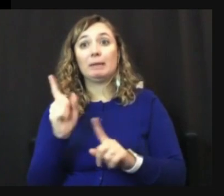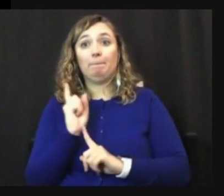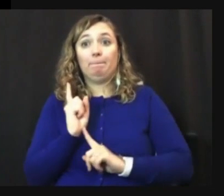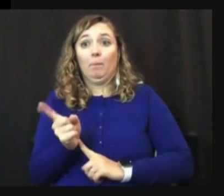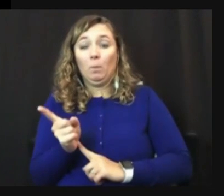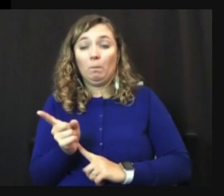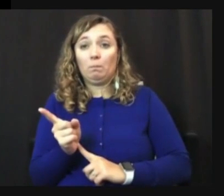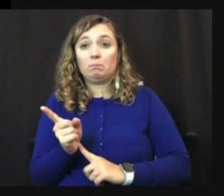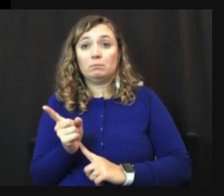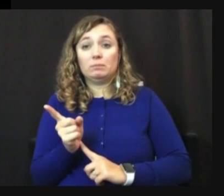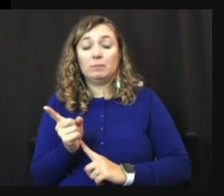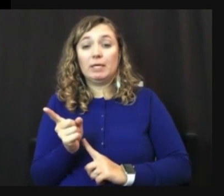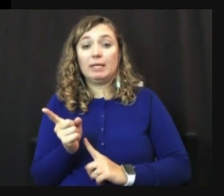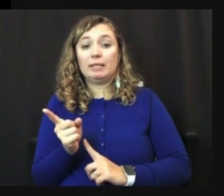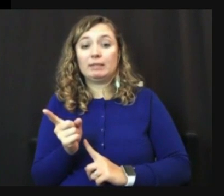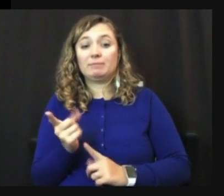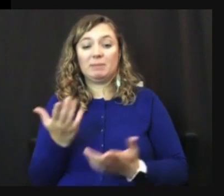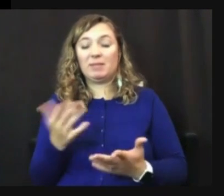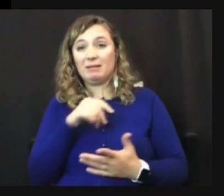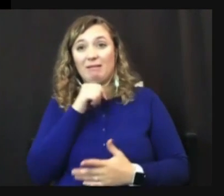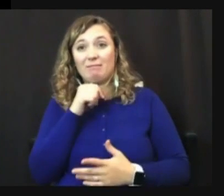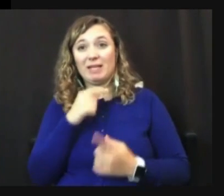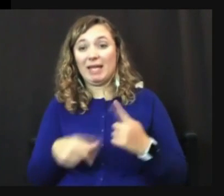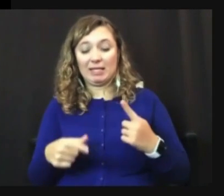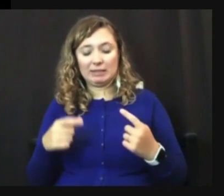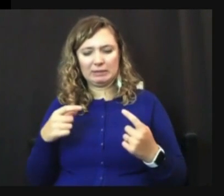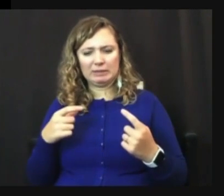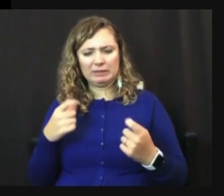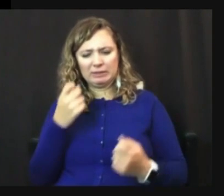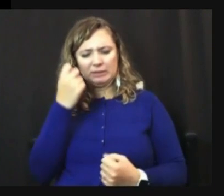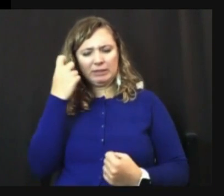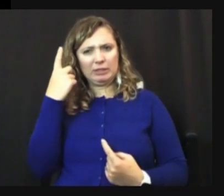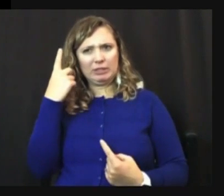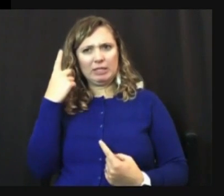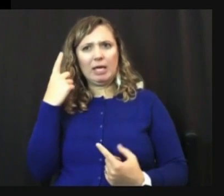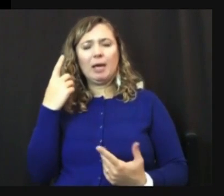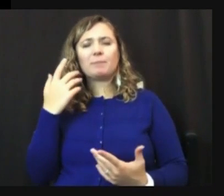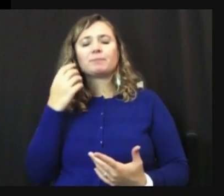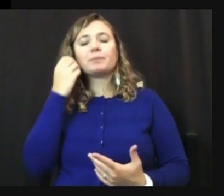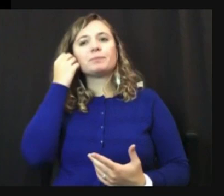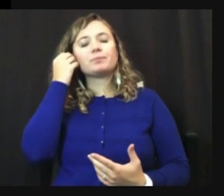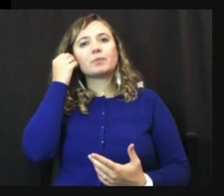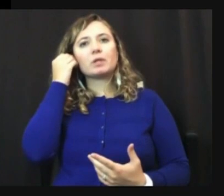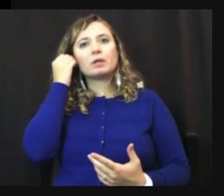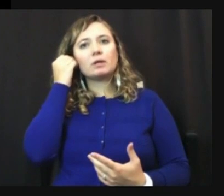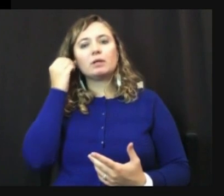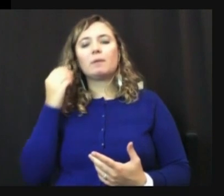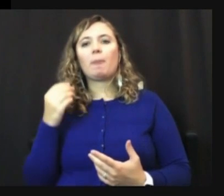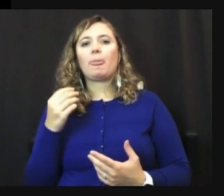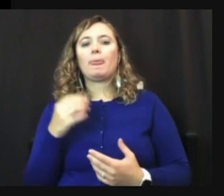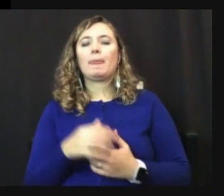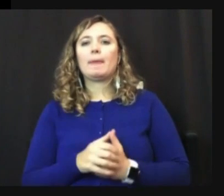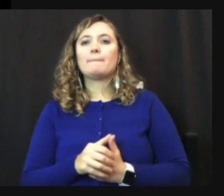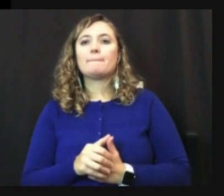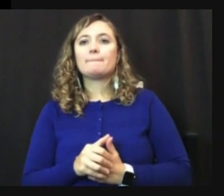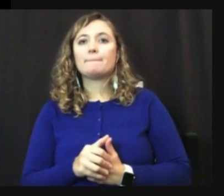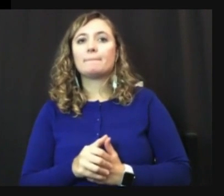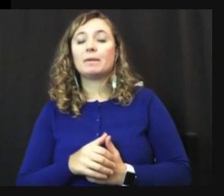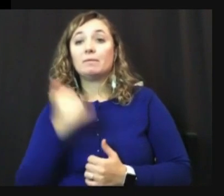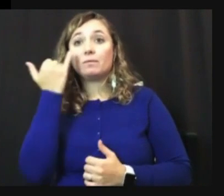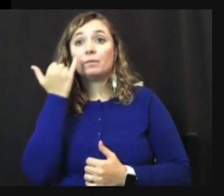direct ask and then the ability to stop and reflect on what our body signals are telling us if we